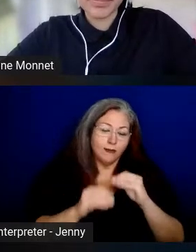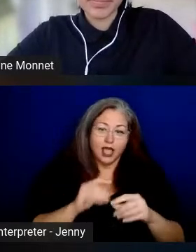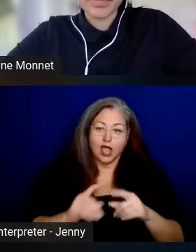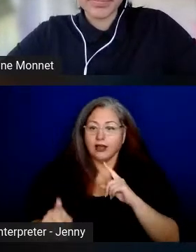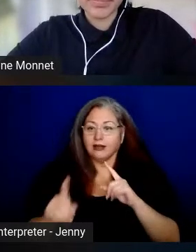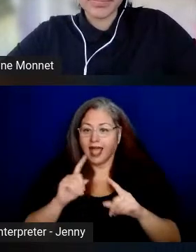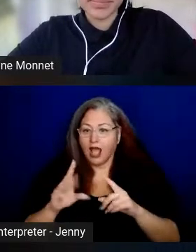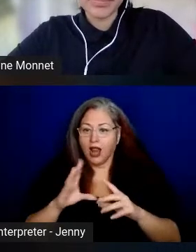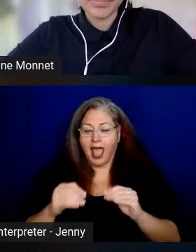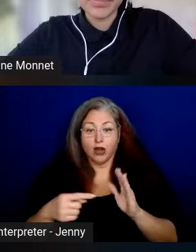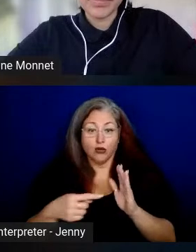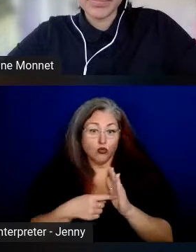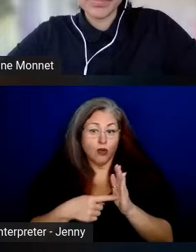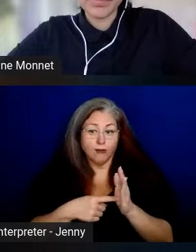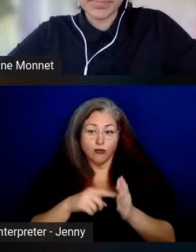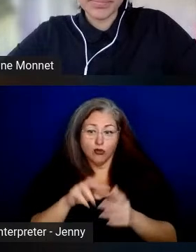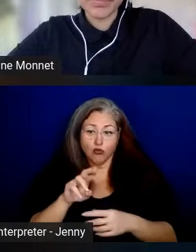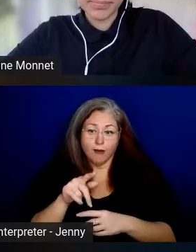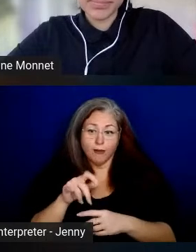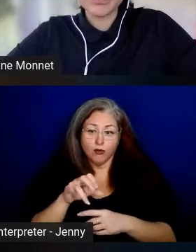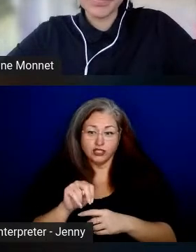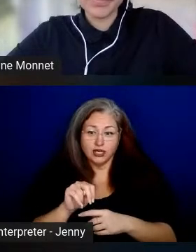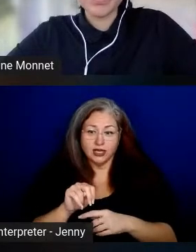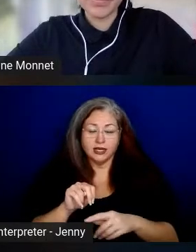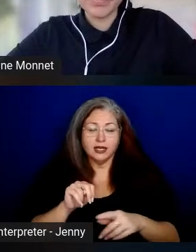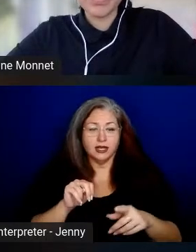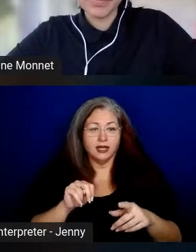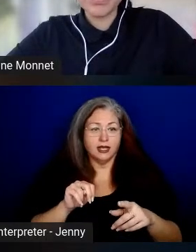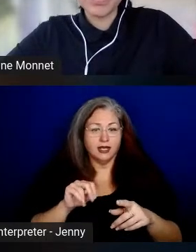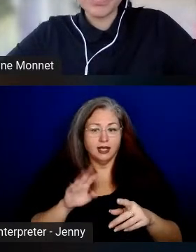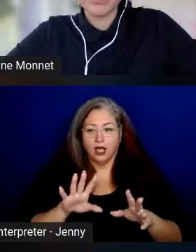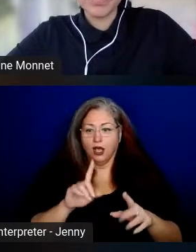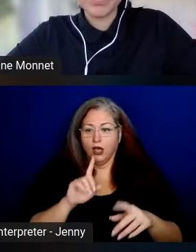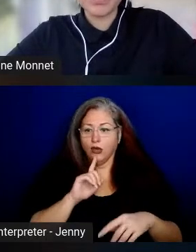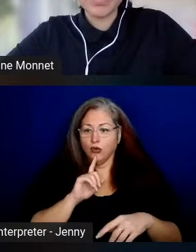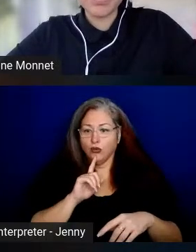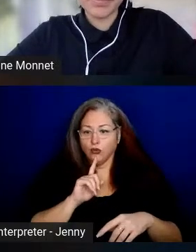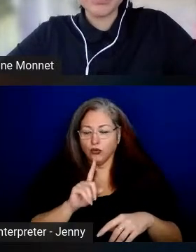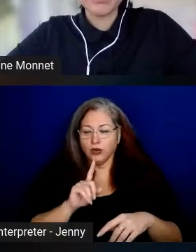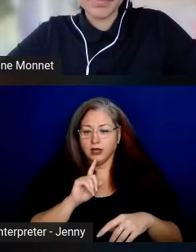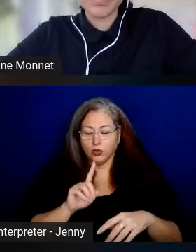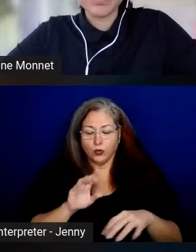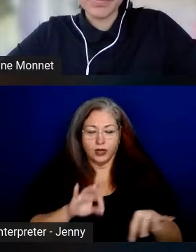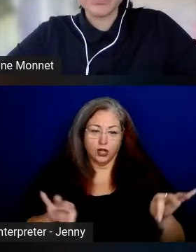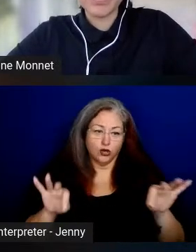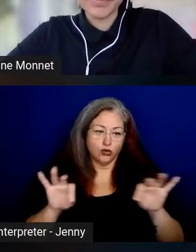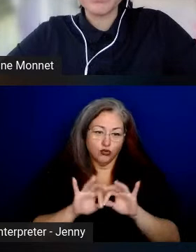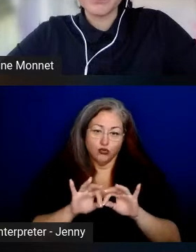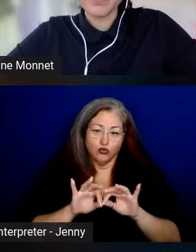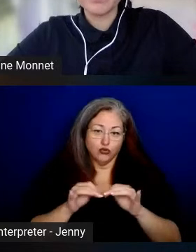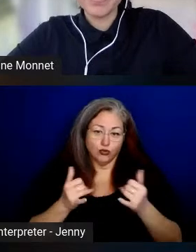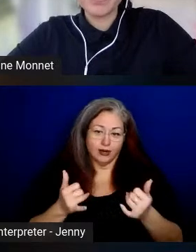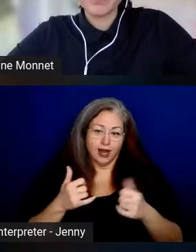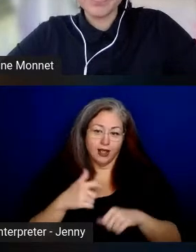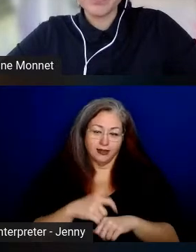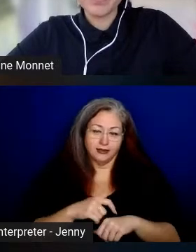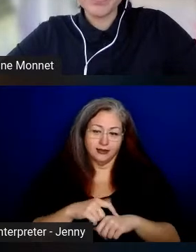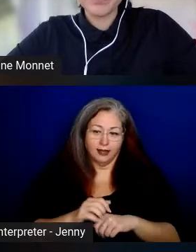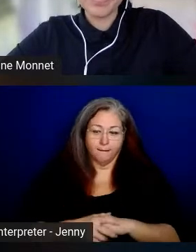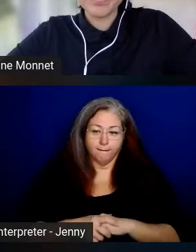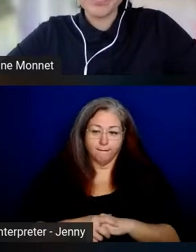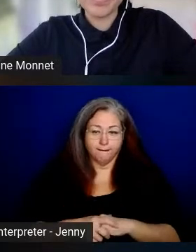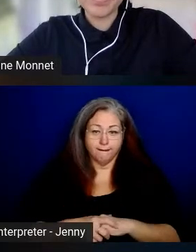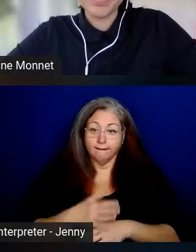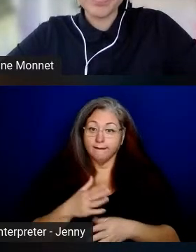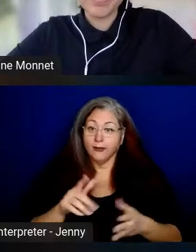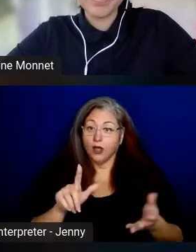reparation, and a sort of rewriting of history are really necessary, and I think crucial in this time. Anybody